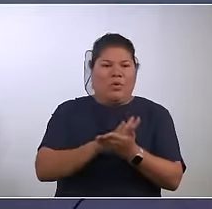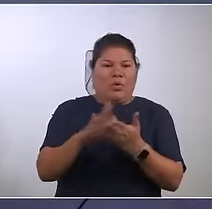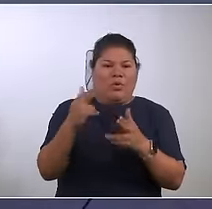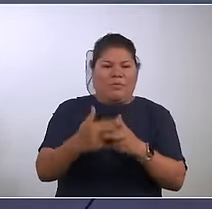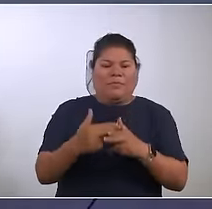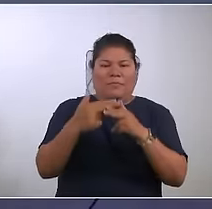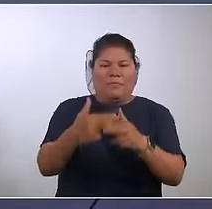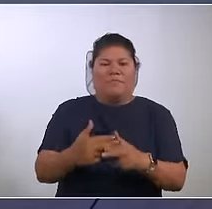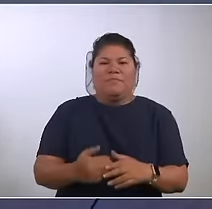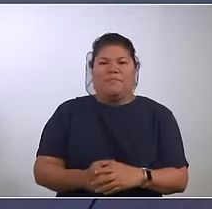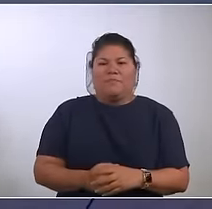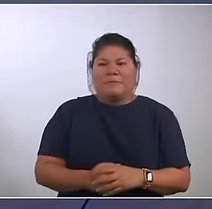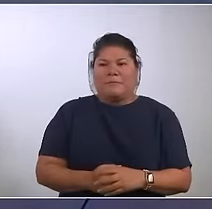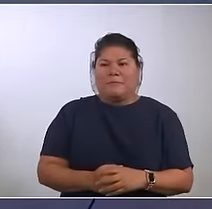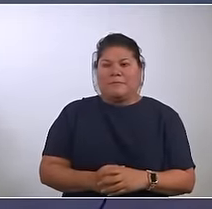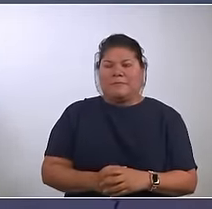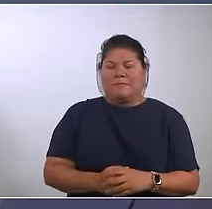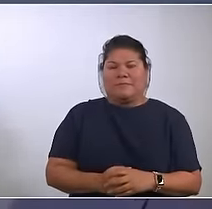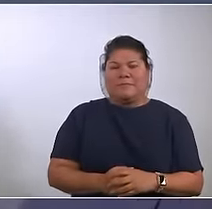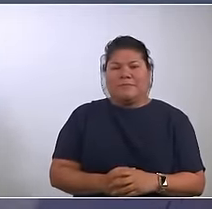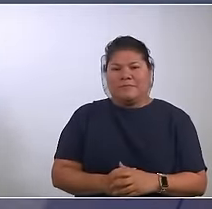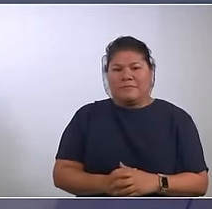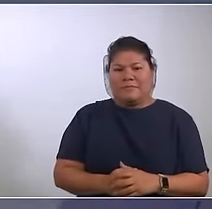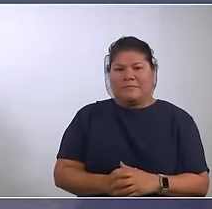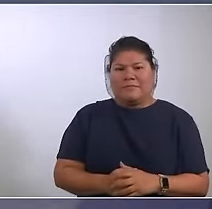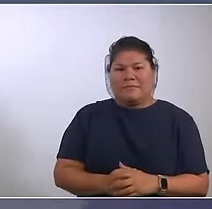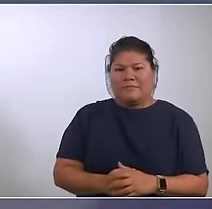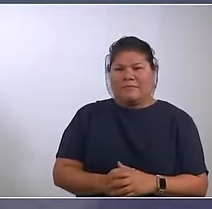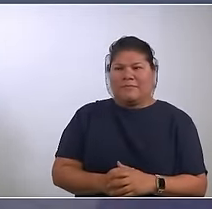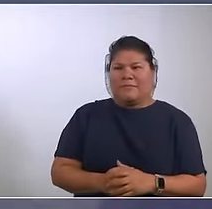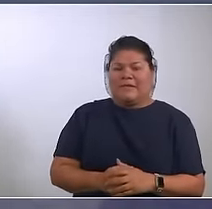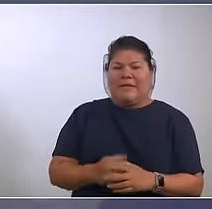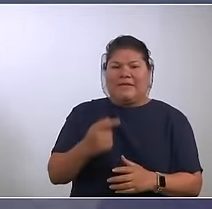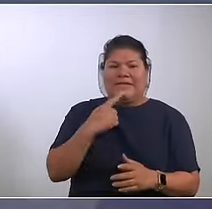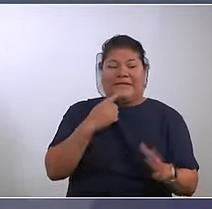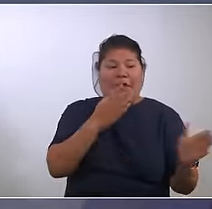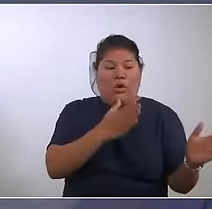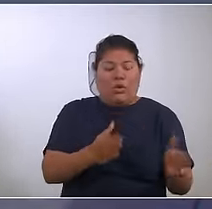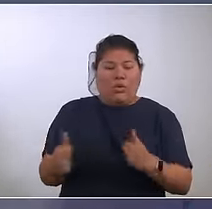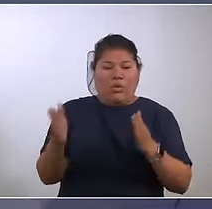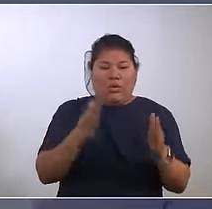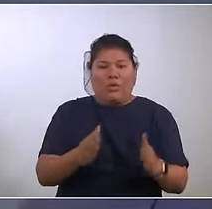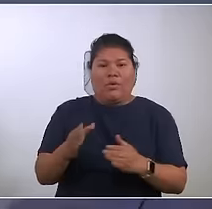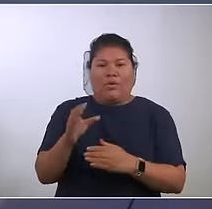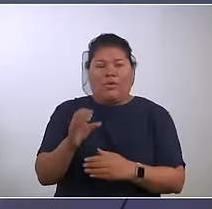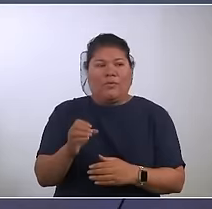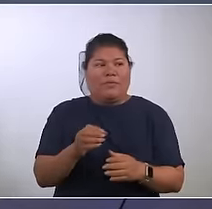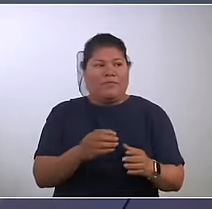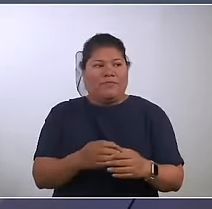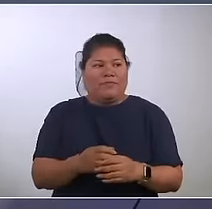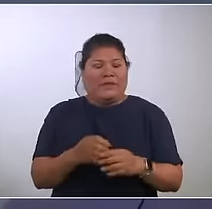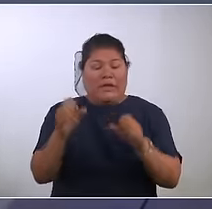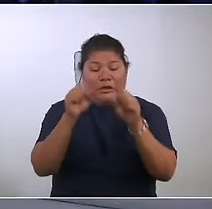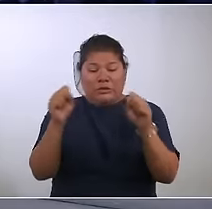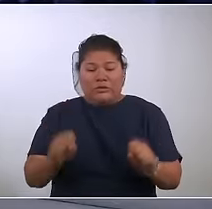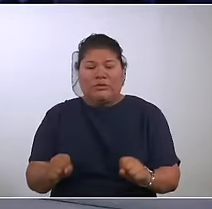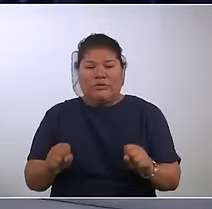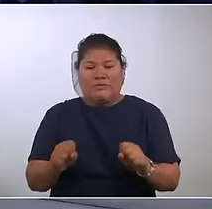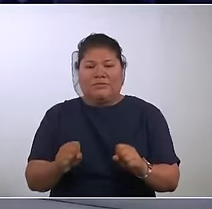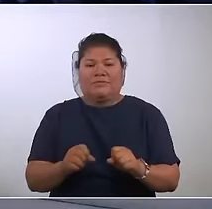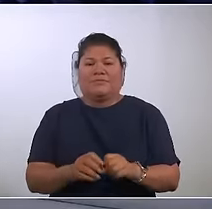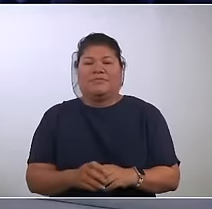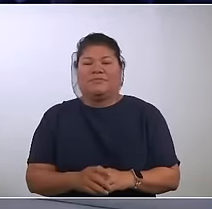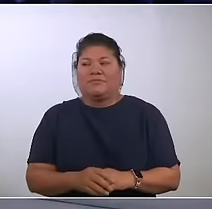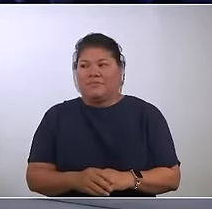nombre. Somebody praise his holy name. Alguien diga orden. Somebody say order. Alguien diga estructura. Somebody